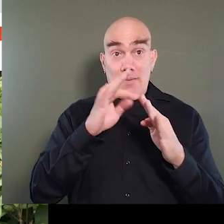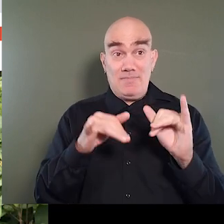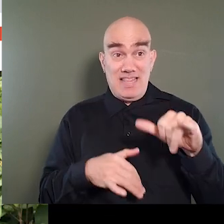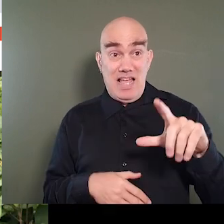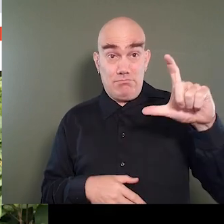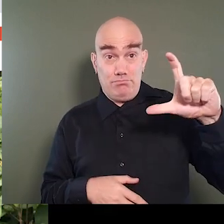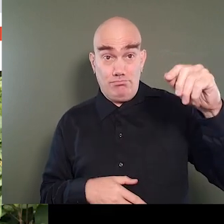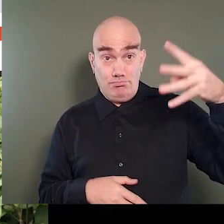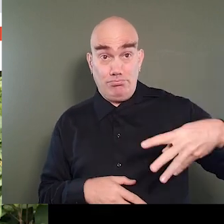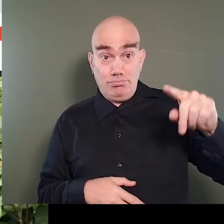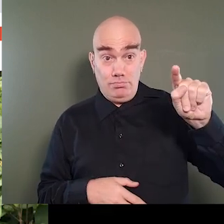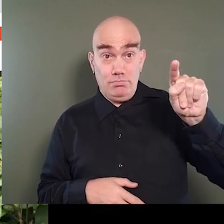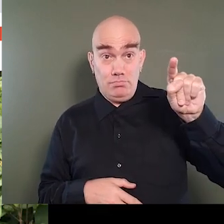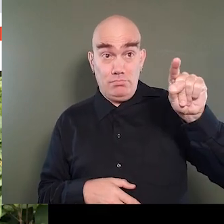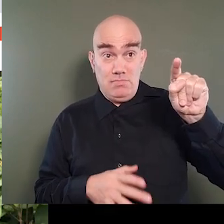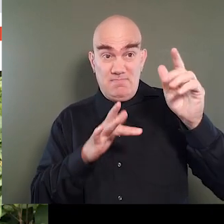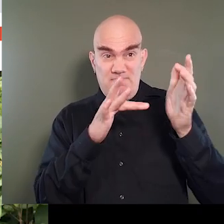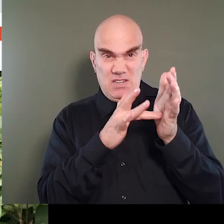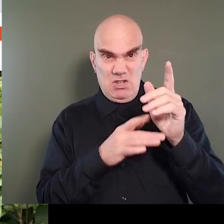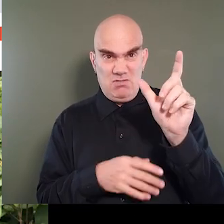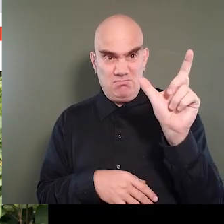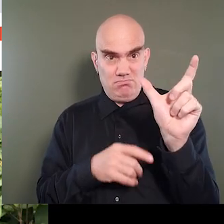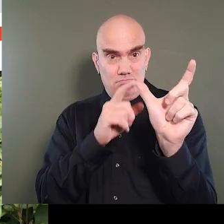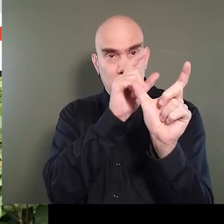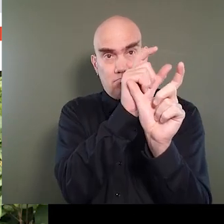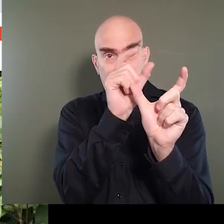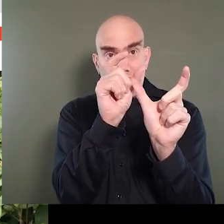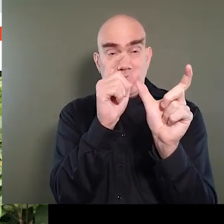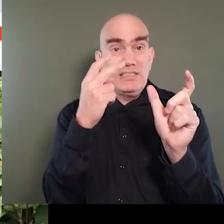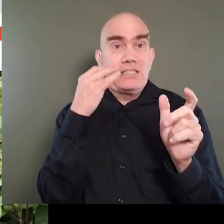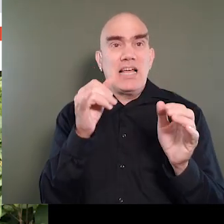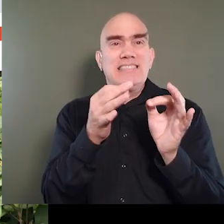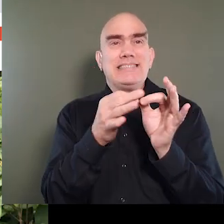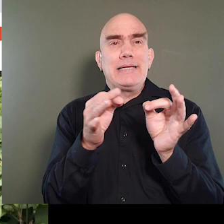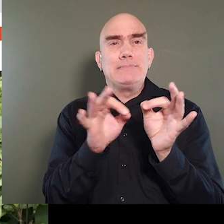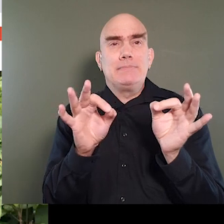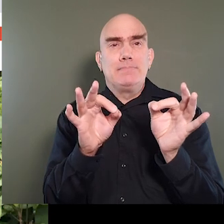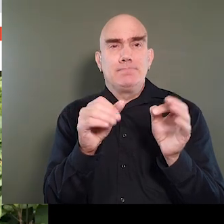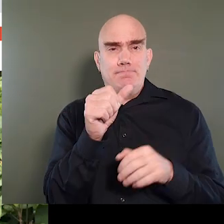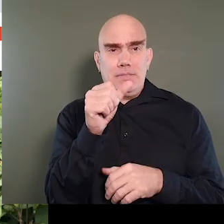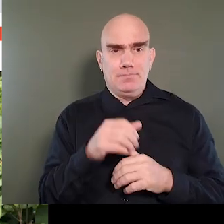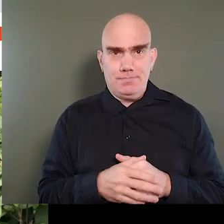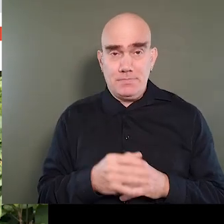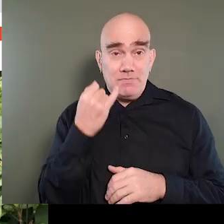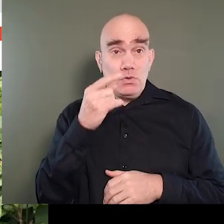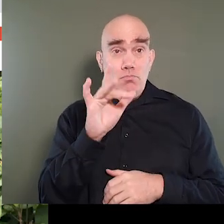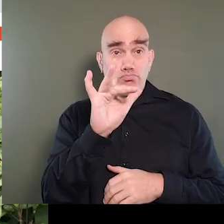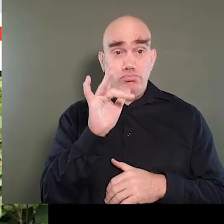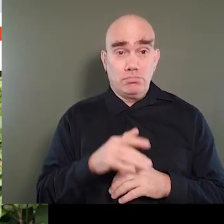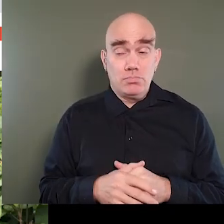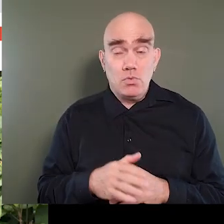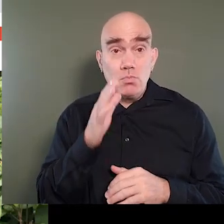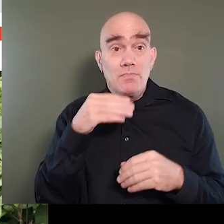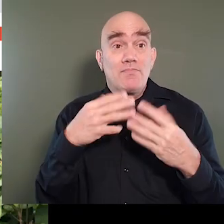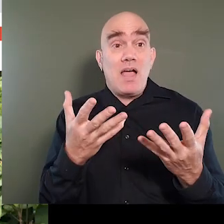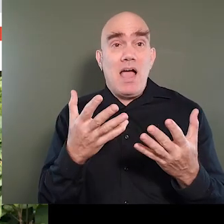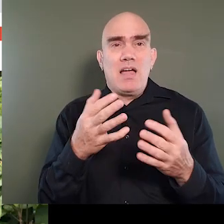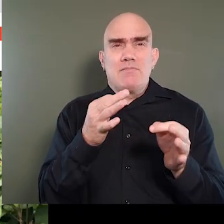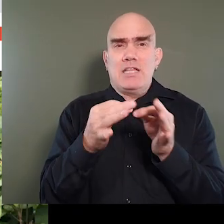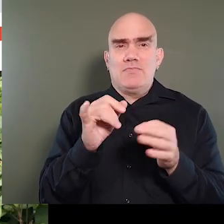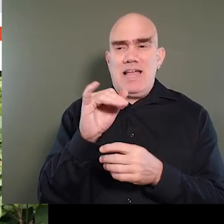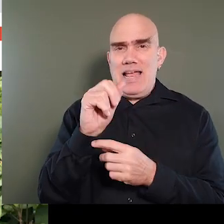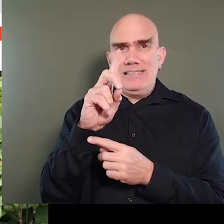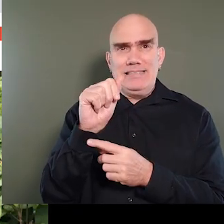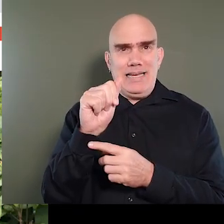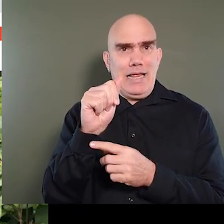top of this widget in the middle, here we have the Statement button. If you click this, it will provide an explanation of